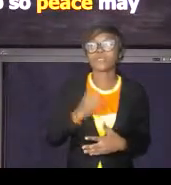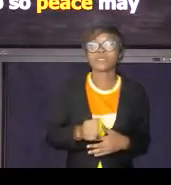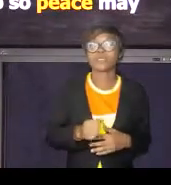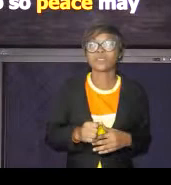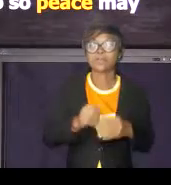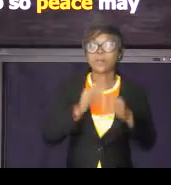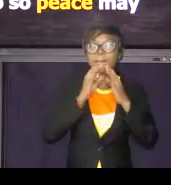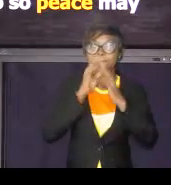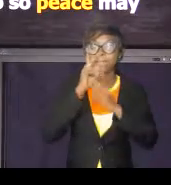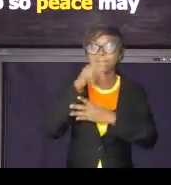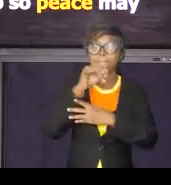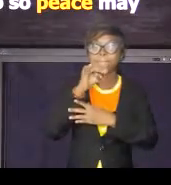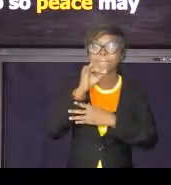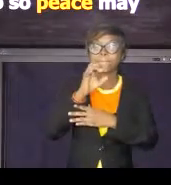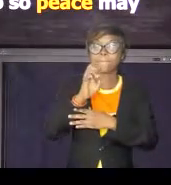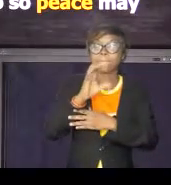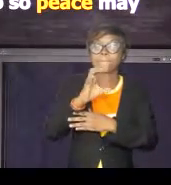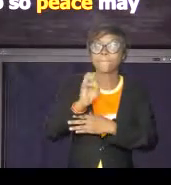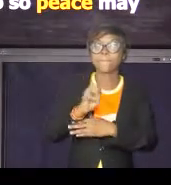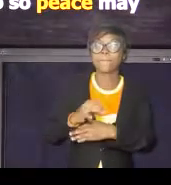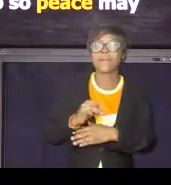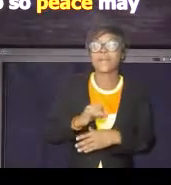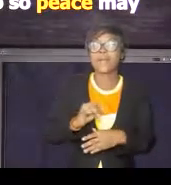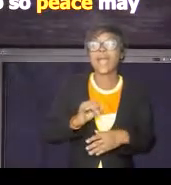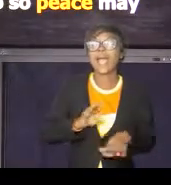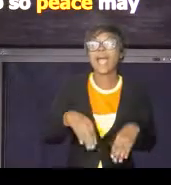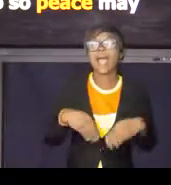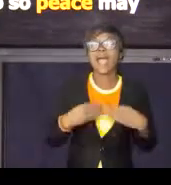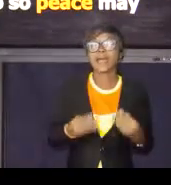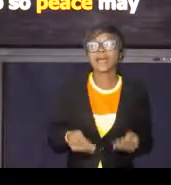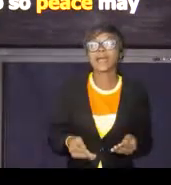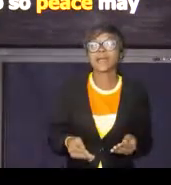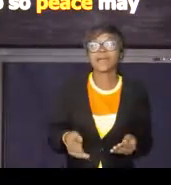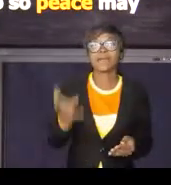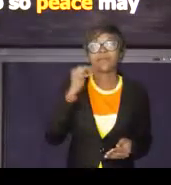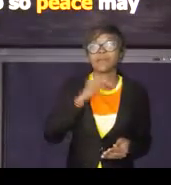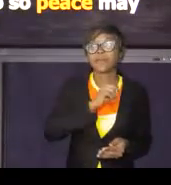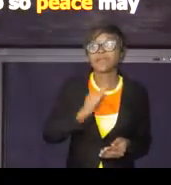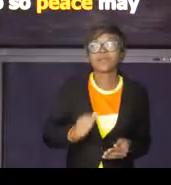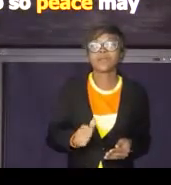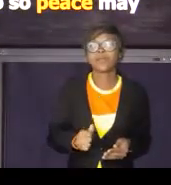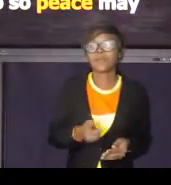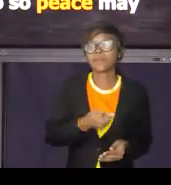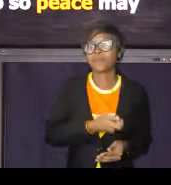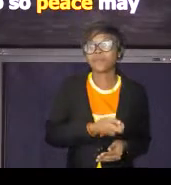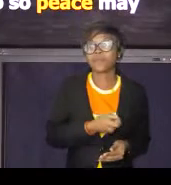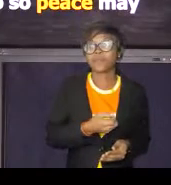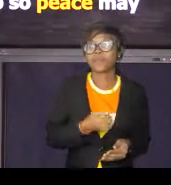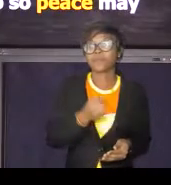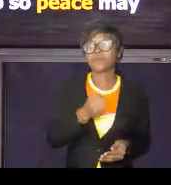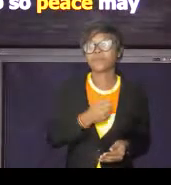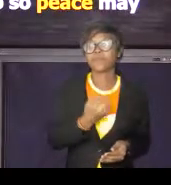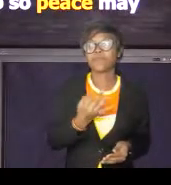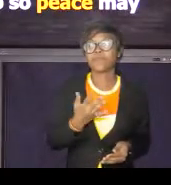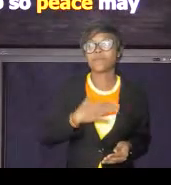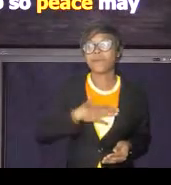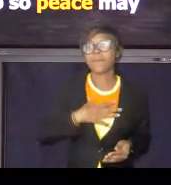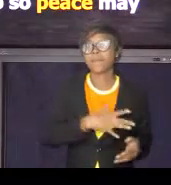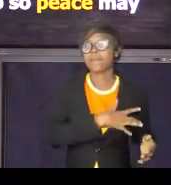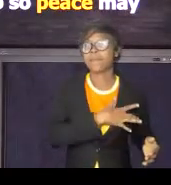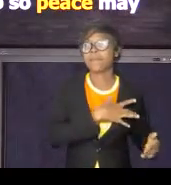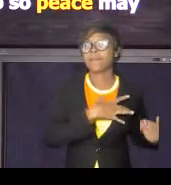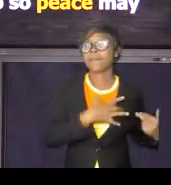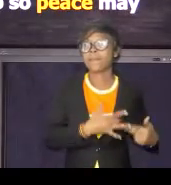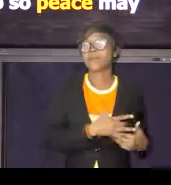next one is peace, P-I-E-C-E. I gave him a piece of my mind. I gave him a piece of paper.